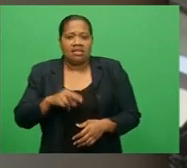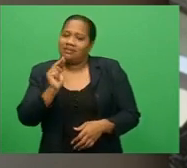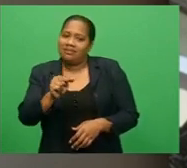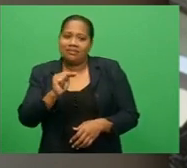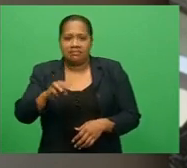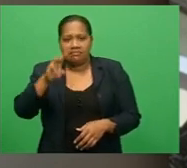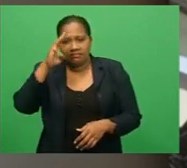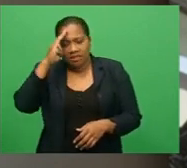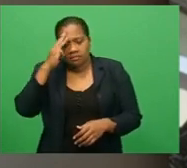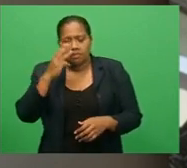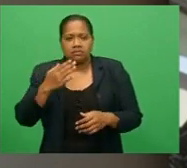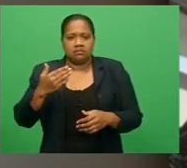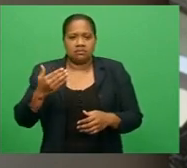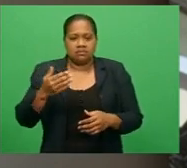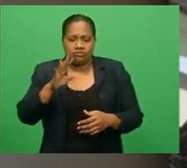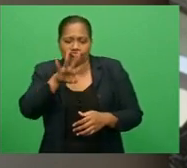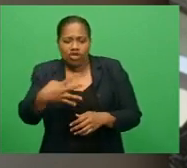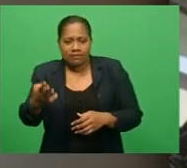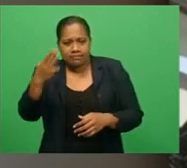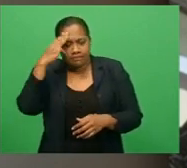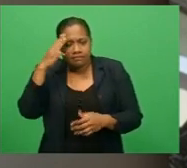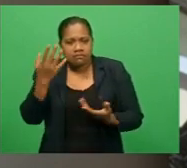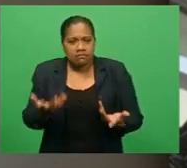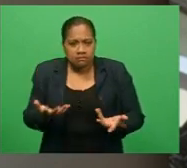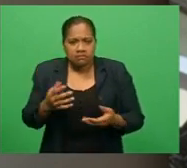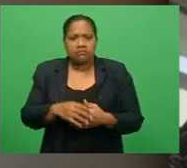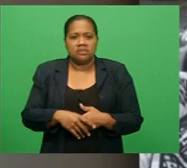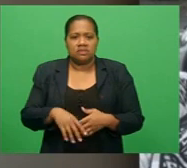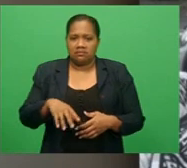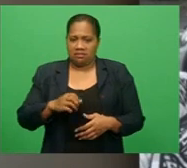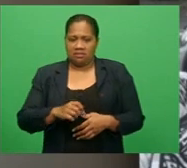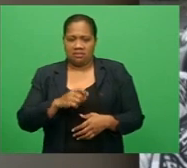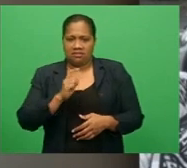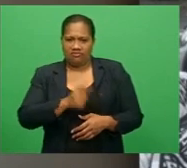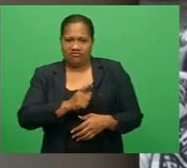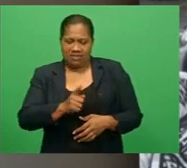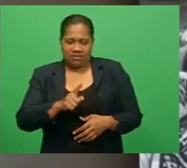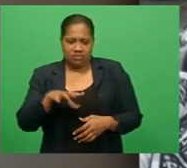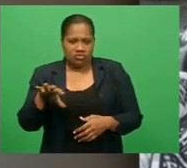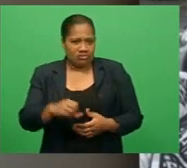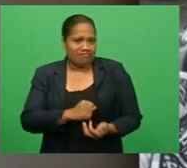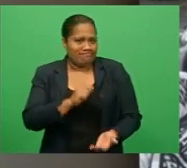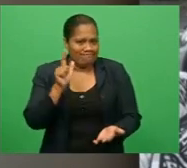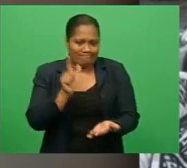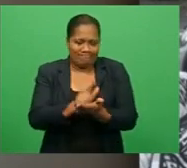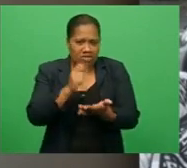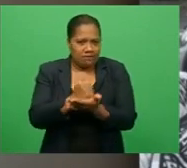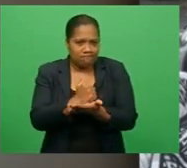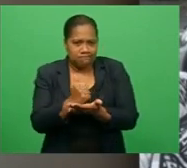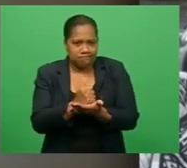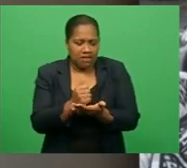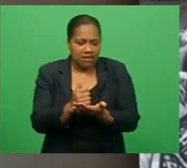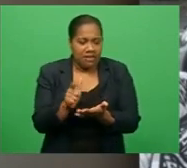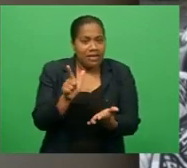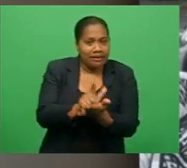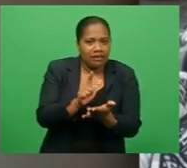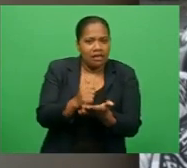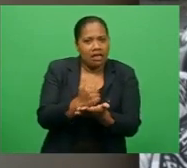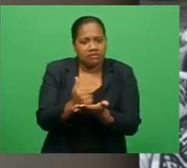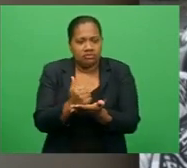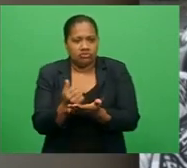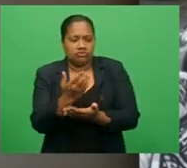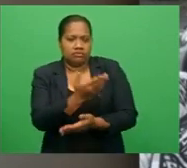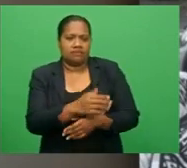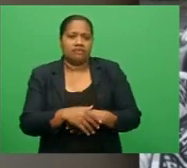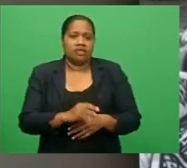help and has threatened to take legal action against him. Mohammed recently called for a coup in Fiji, for which he was questioned about while